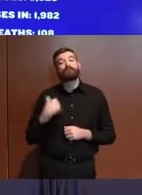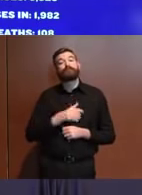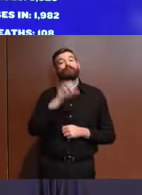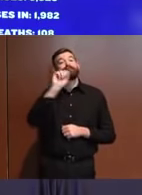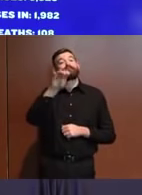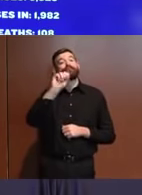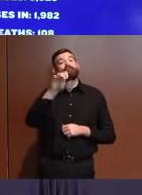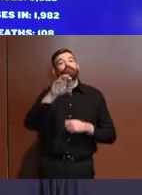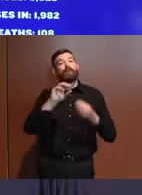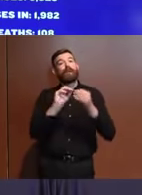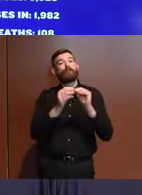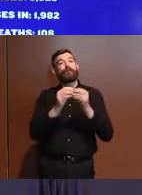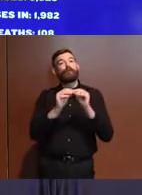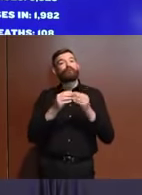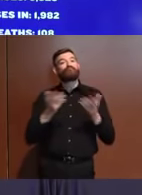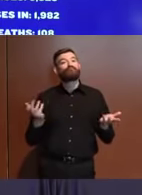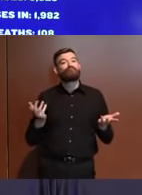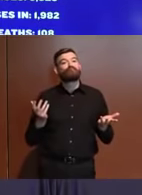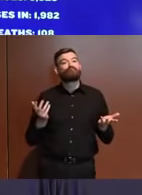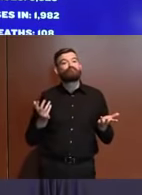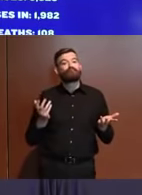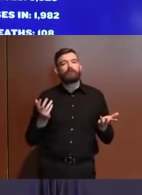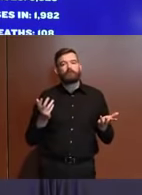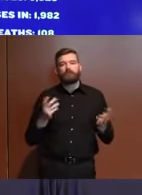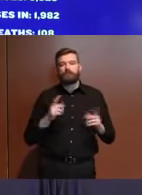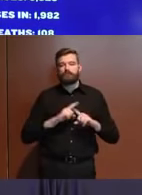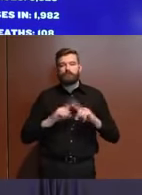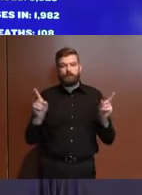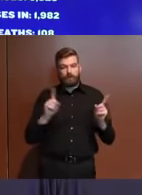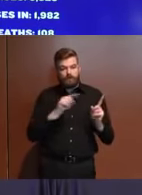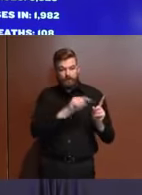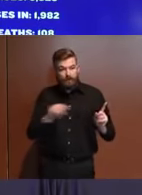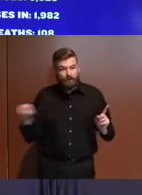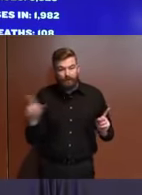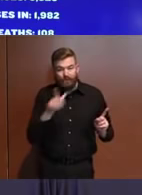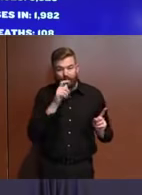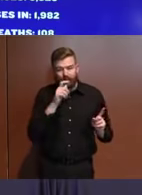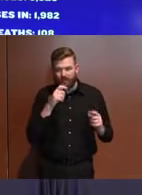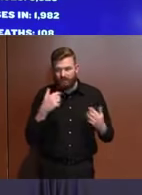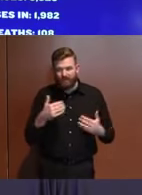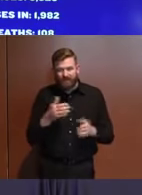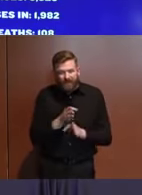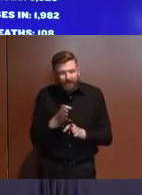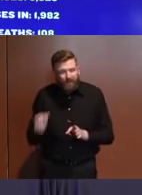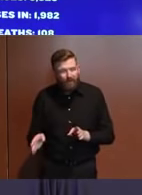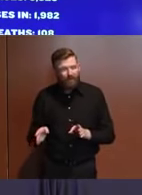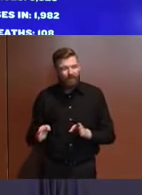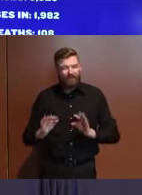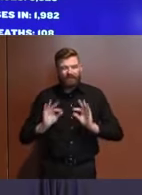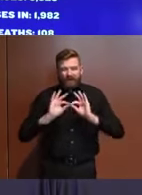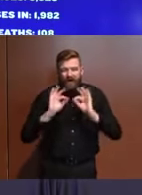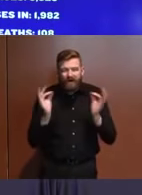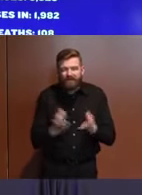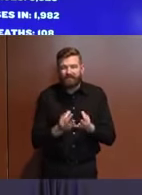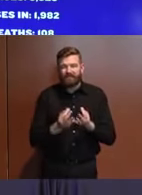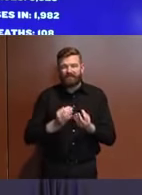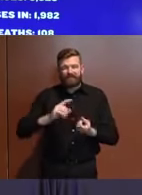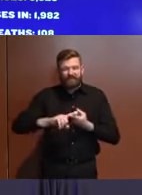our friends, all of us. We are in this together, and we mourn together.